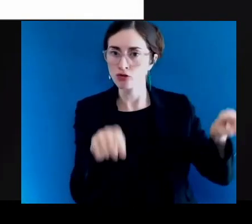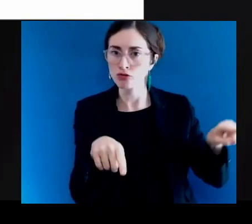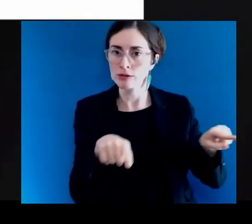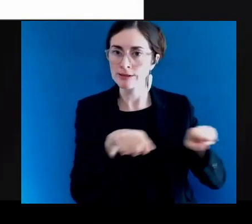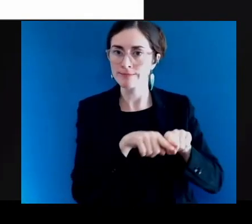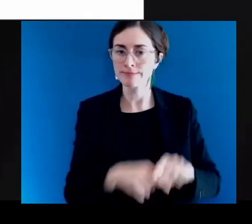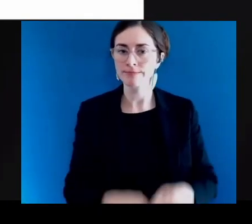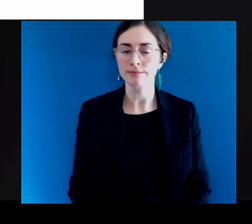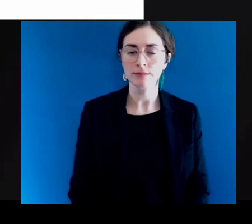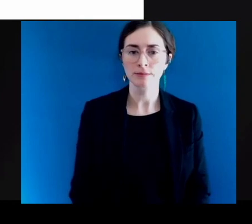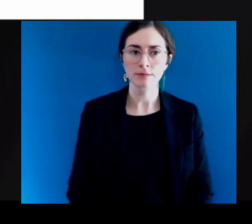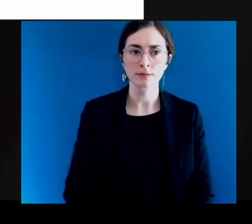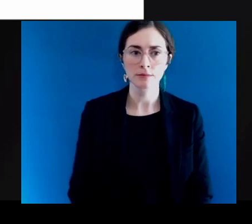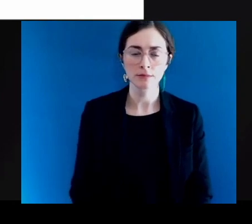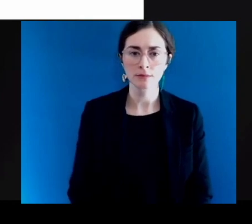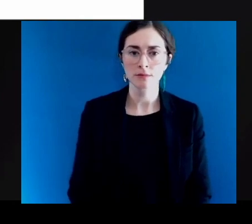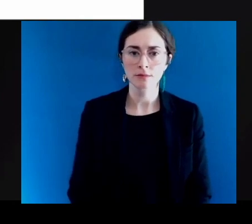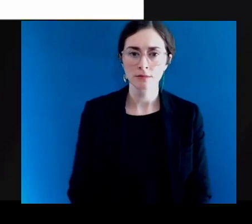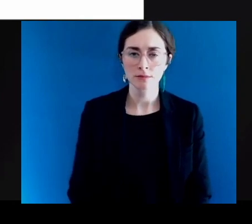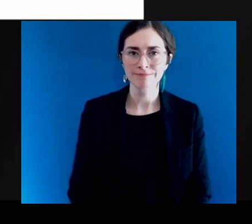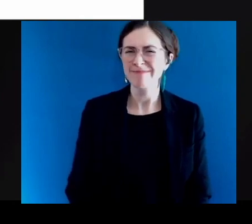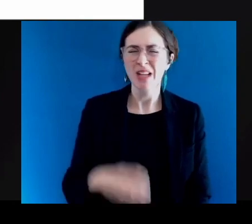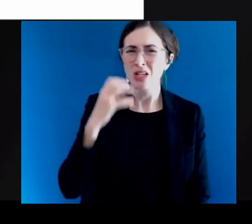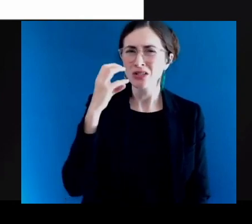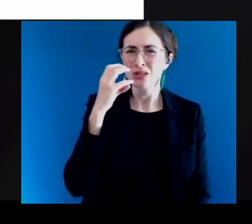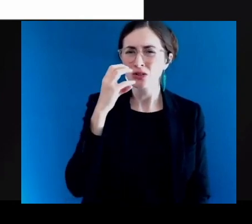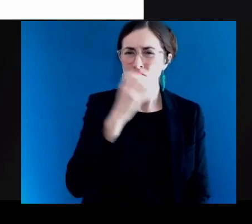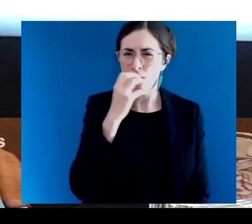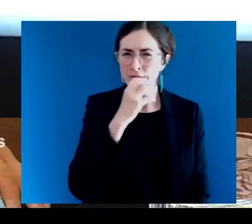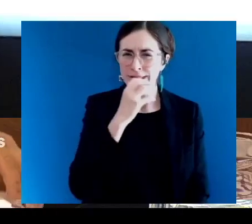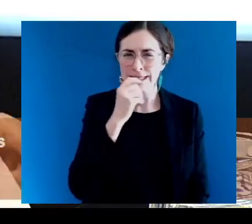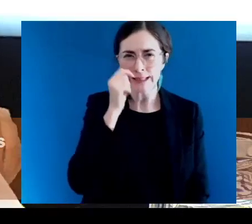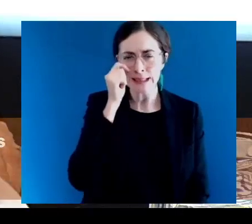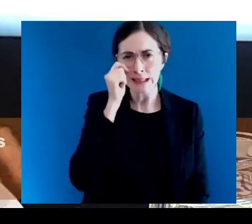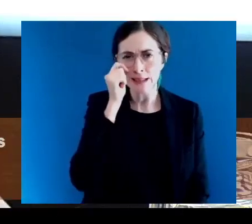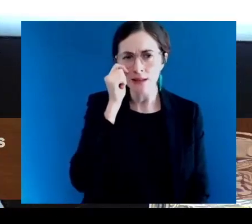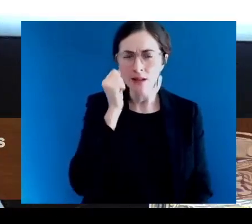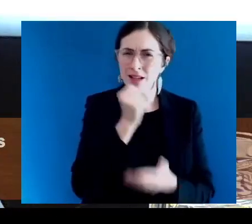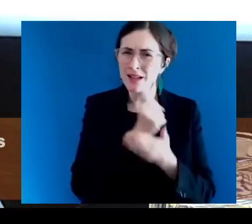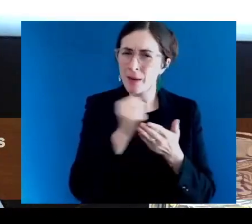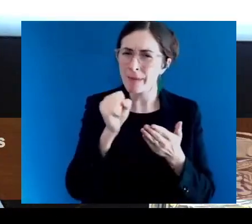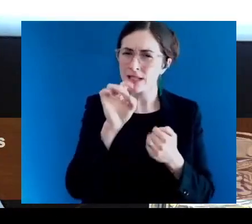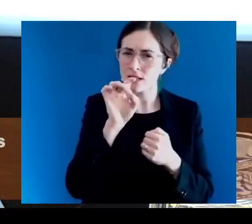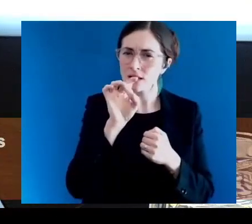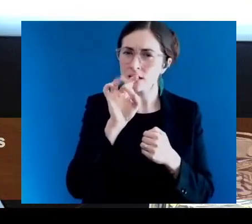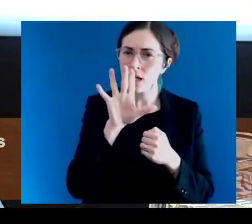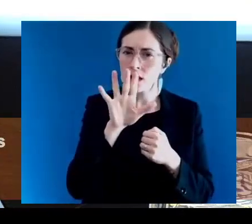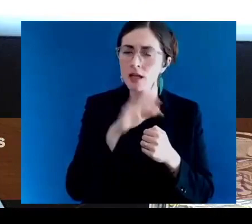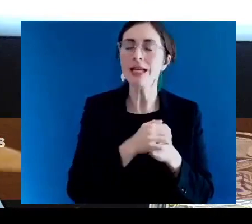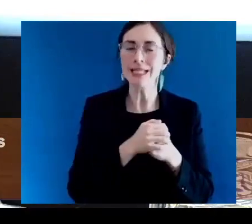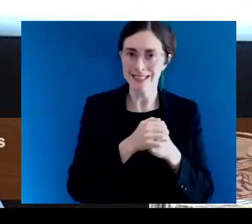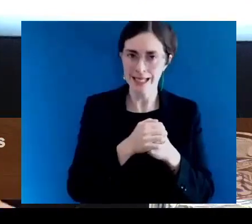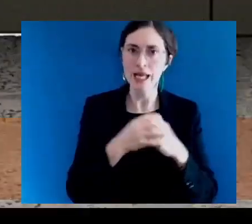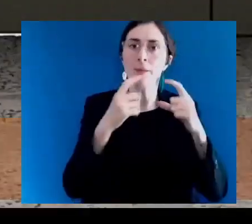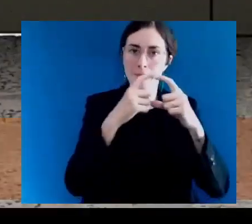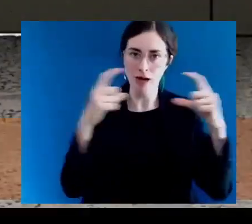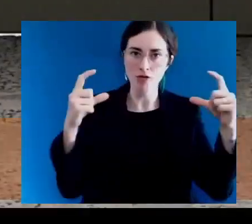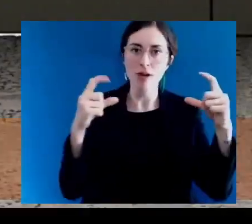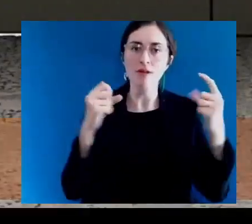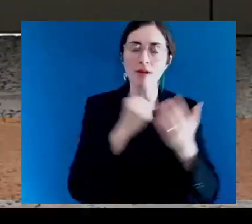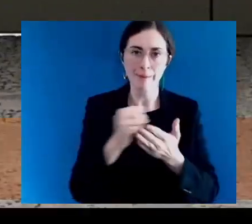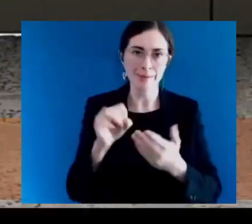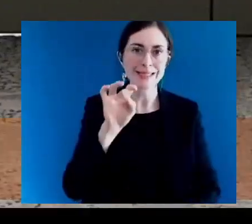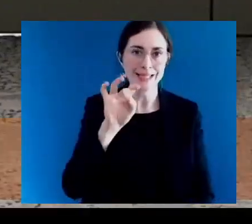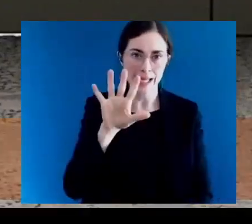Okay. Yeah. I'm sorry. I'm a bit behind everyone. Yeah. Is that number 10? I'm just... Yes, paragraph number 10 of